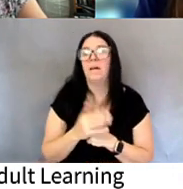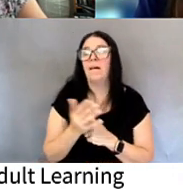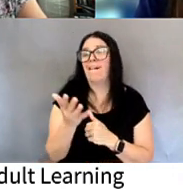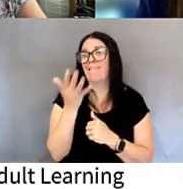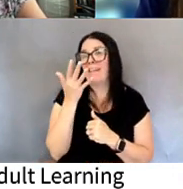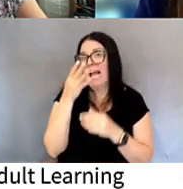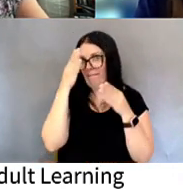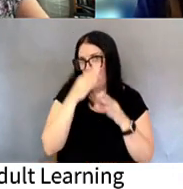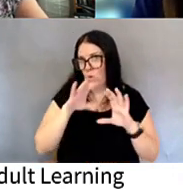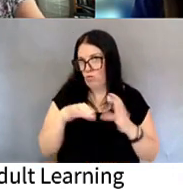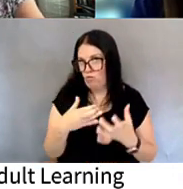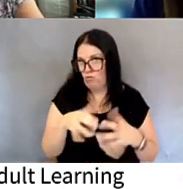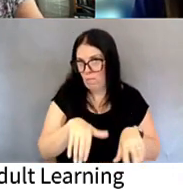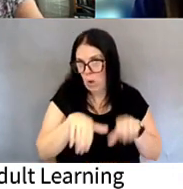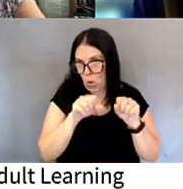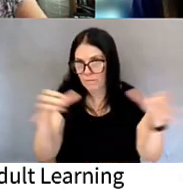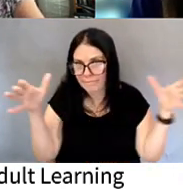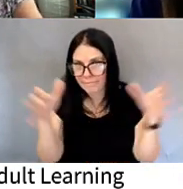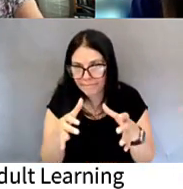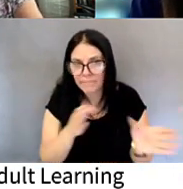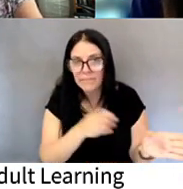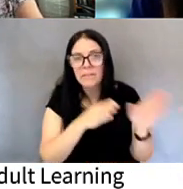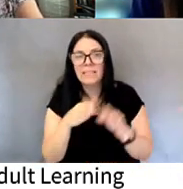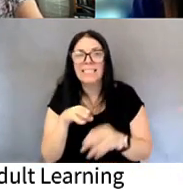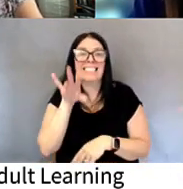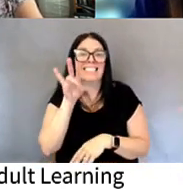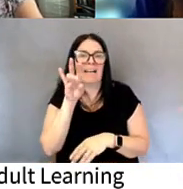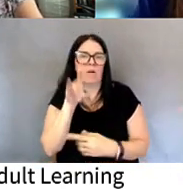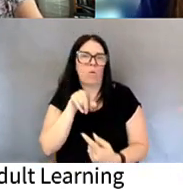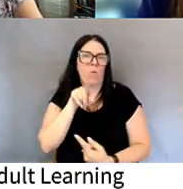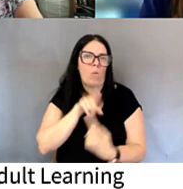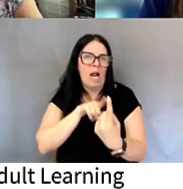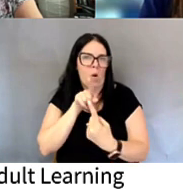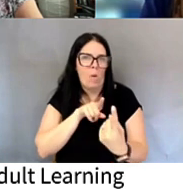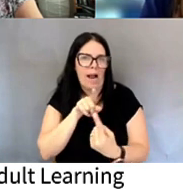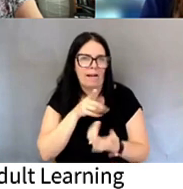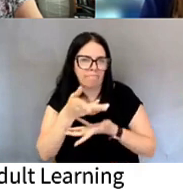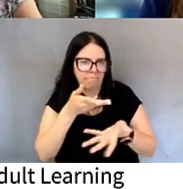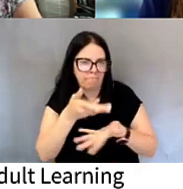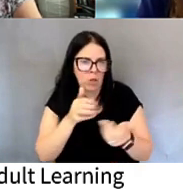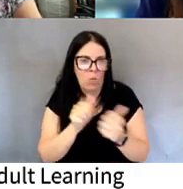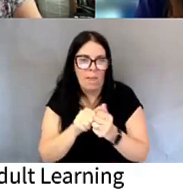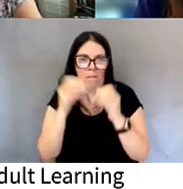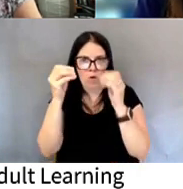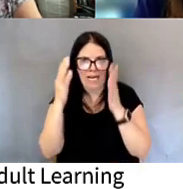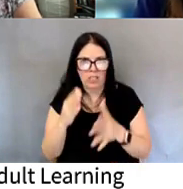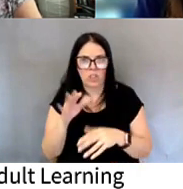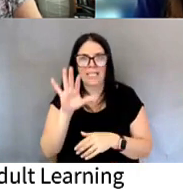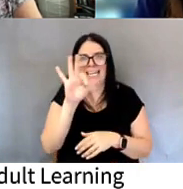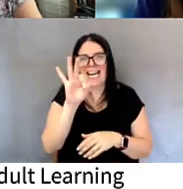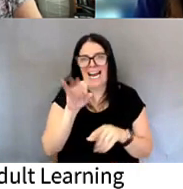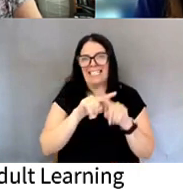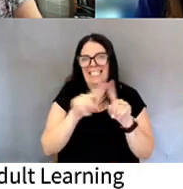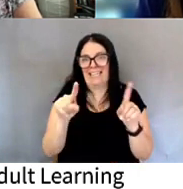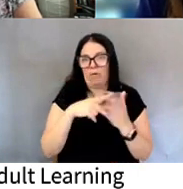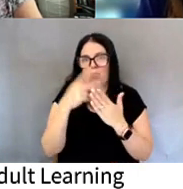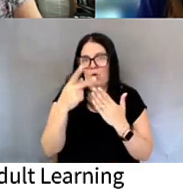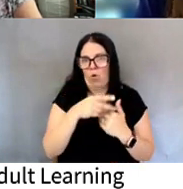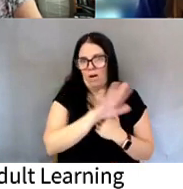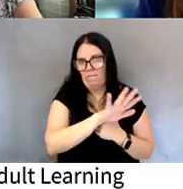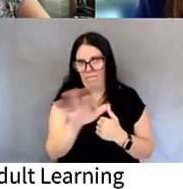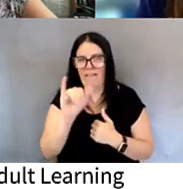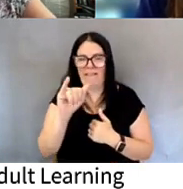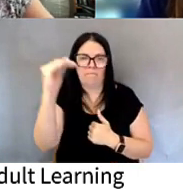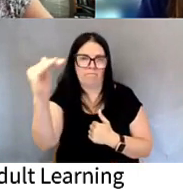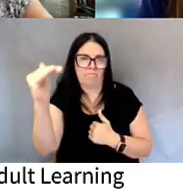conducted and 7 one-on-one consultations, again with practitioners, 9 different literacy programs, which are